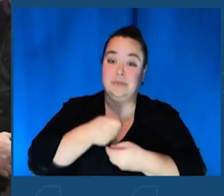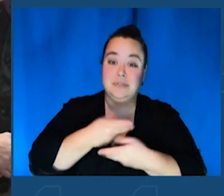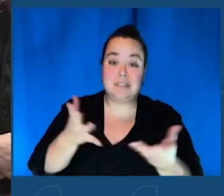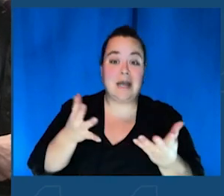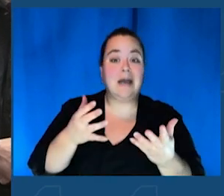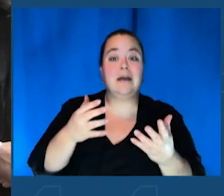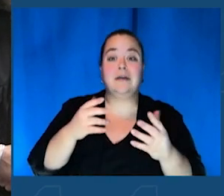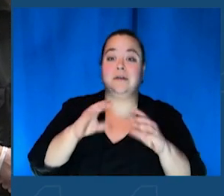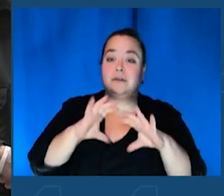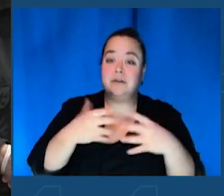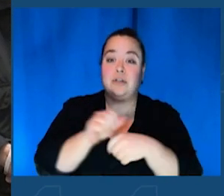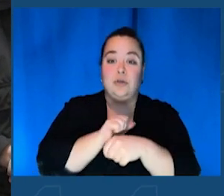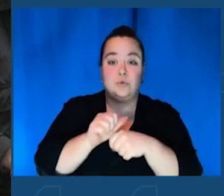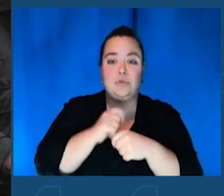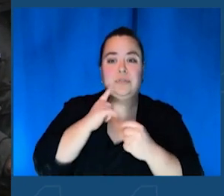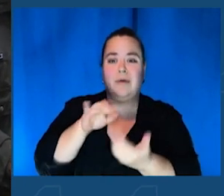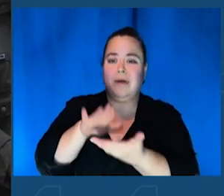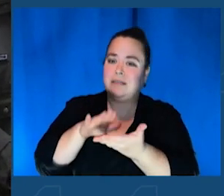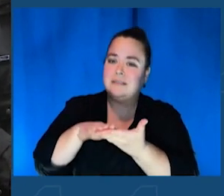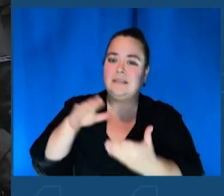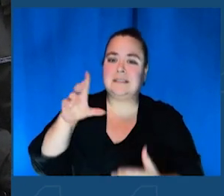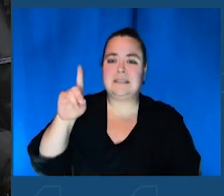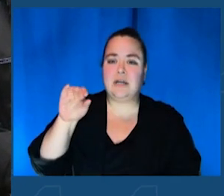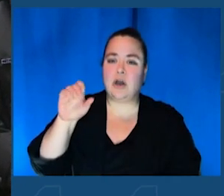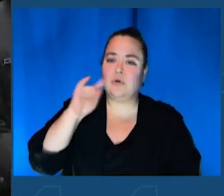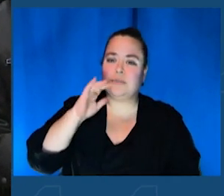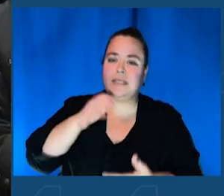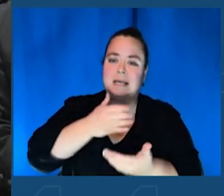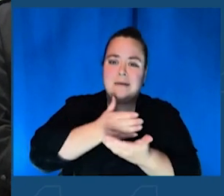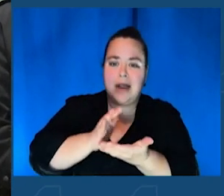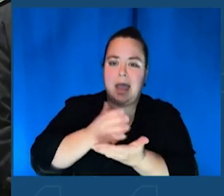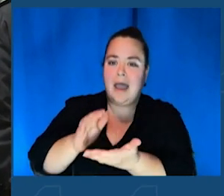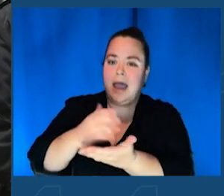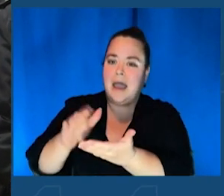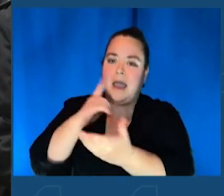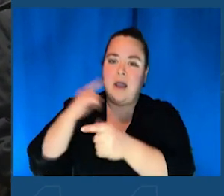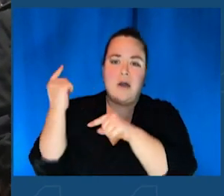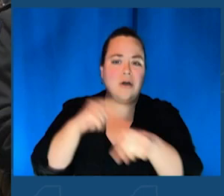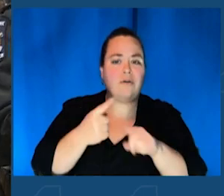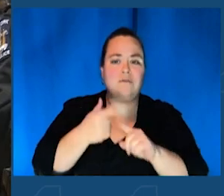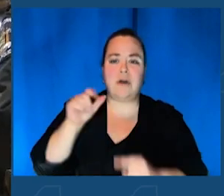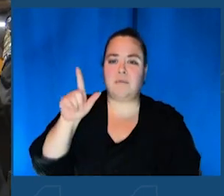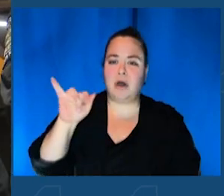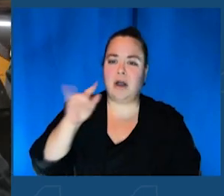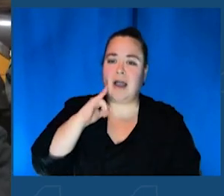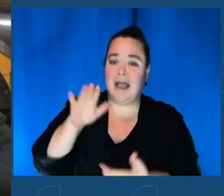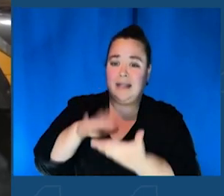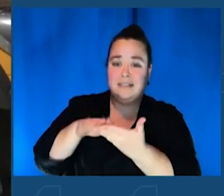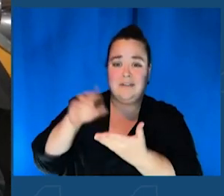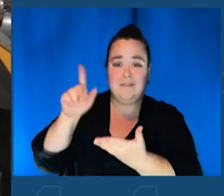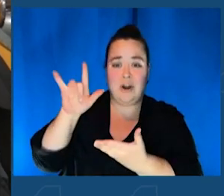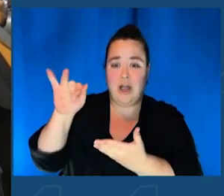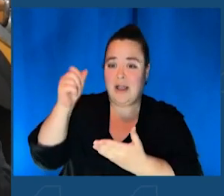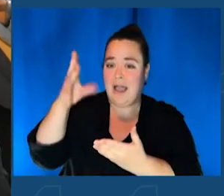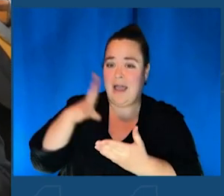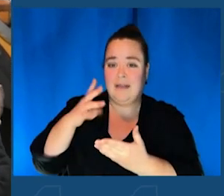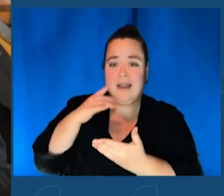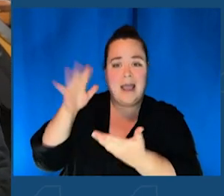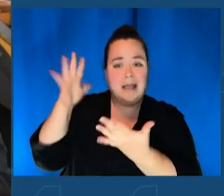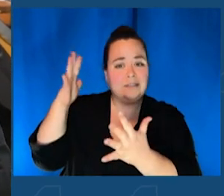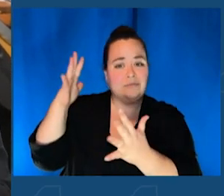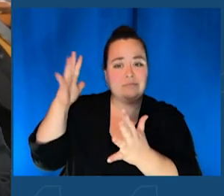out to the DOT plow crews who came all the way here from Long Island. To our Long Island guys, there you are.